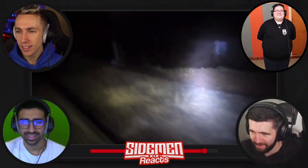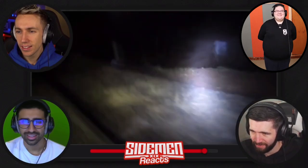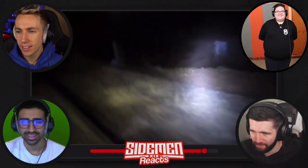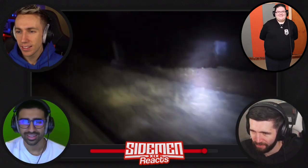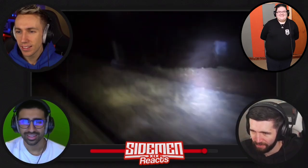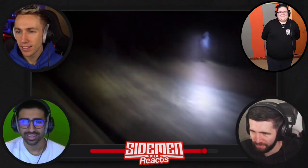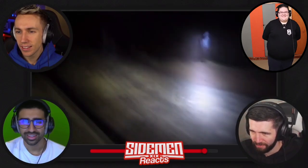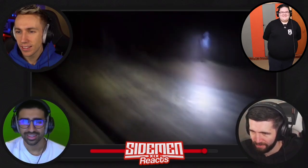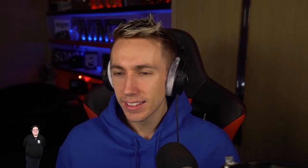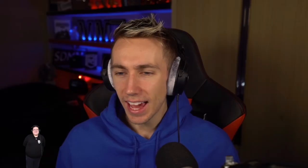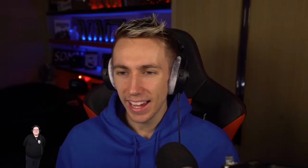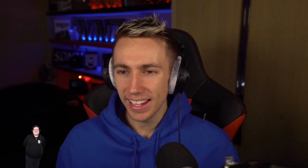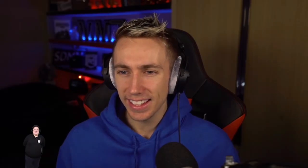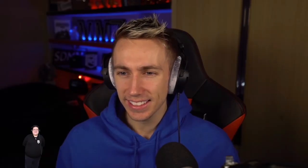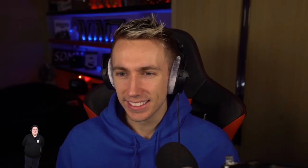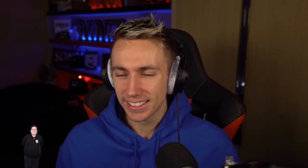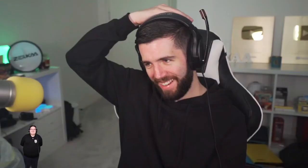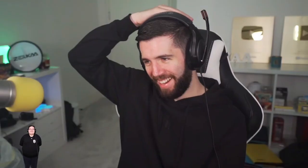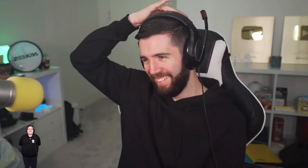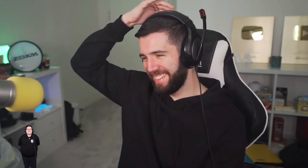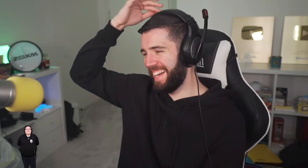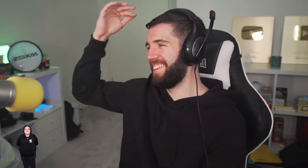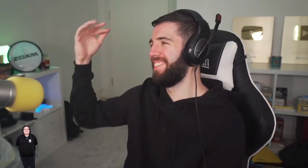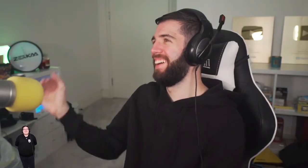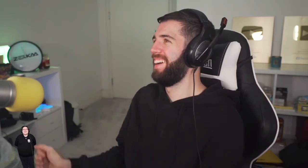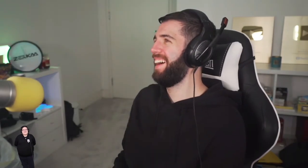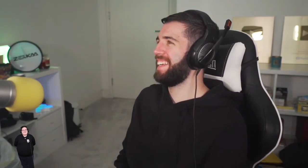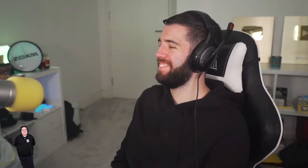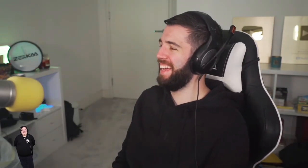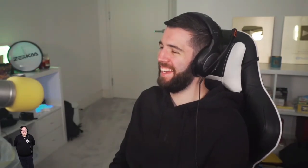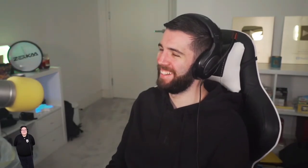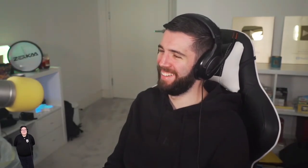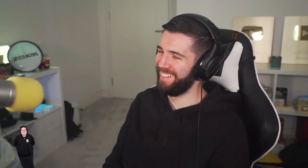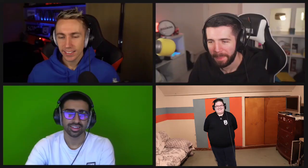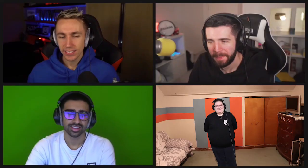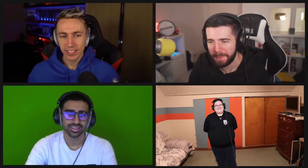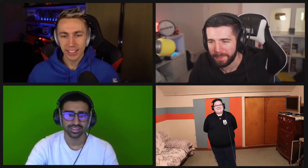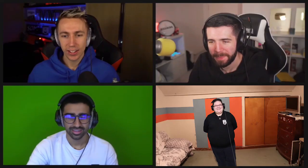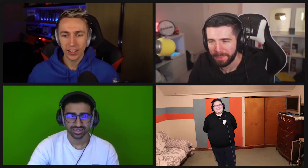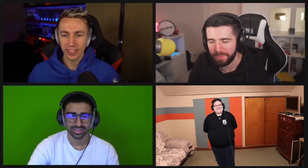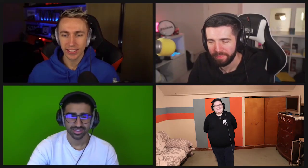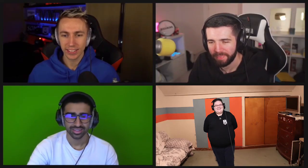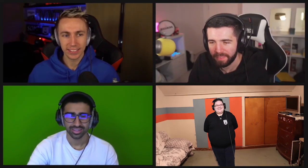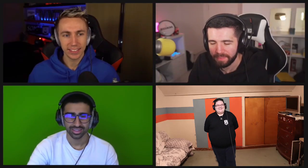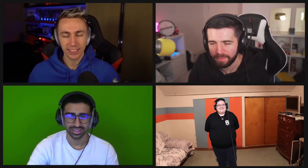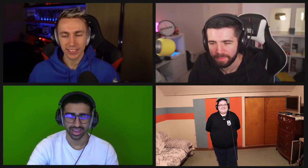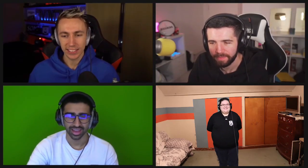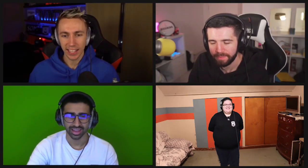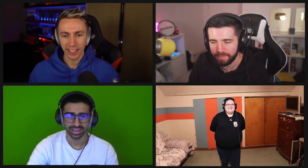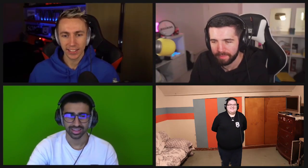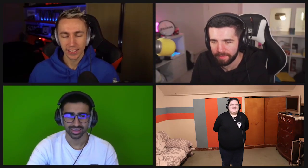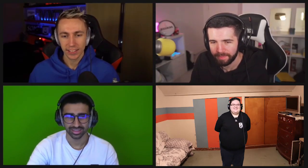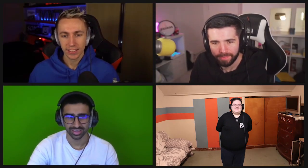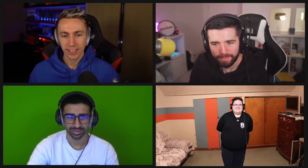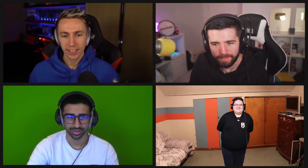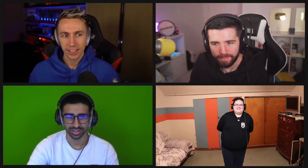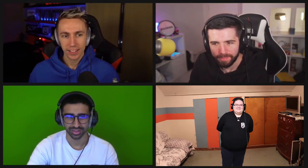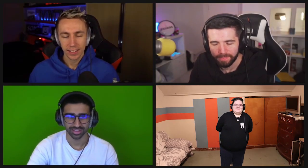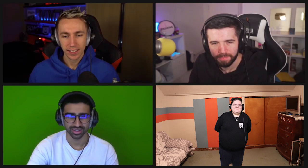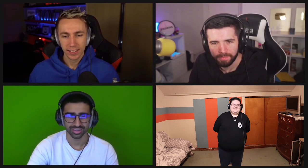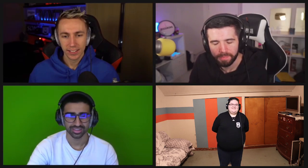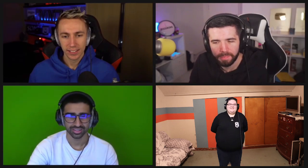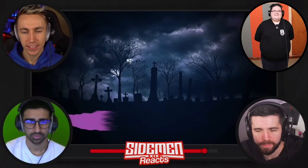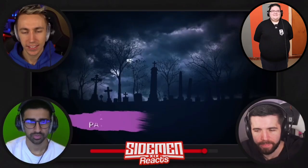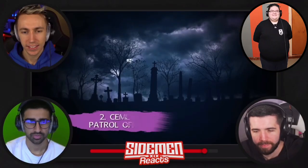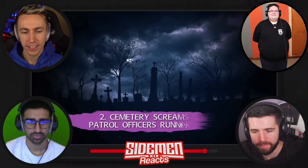does. Yeah, it is. How is that unexplained? I've seen a hoodie on a stick. Yeah, that's what it